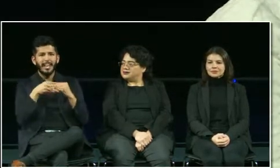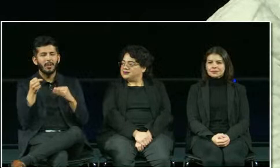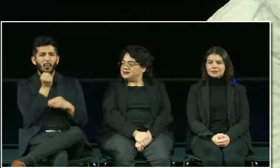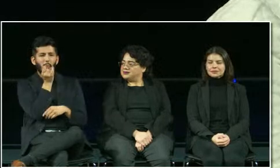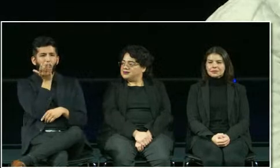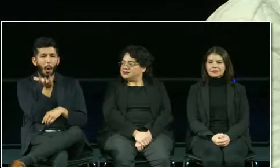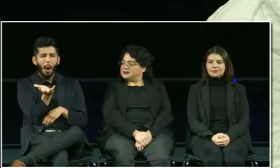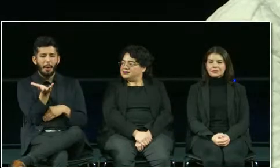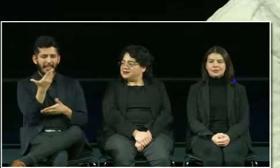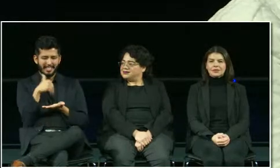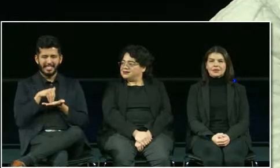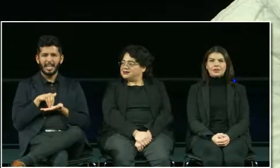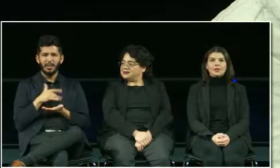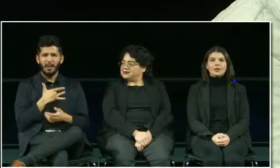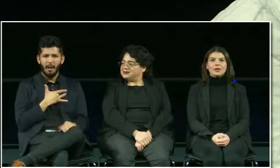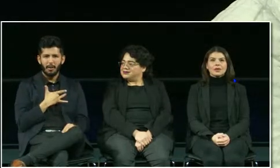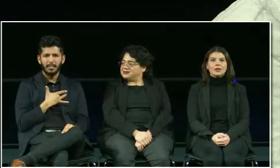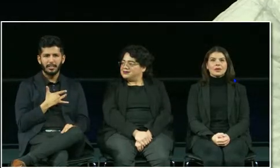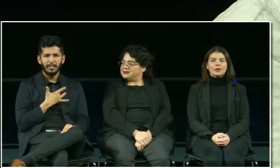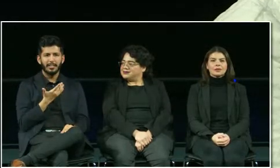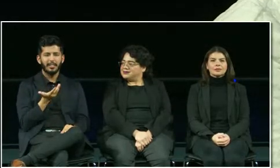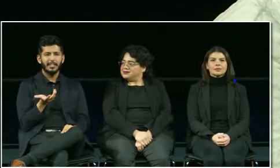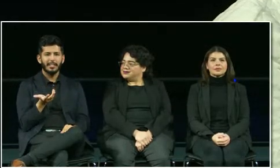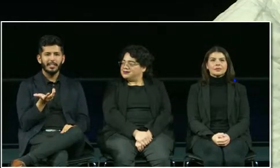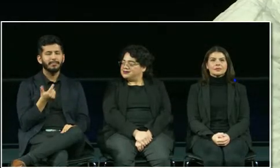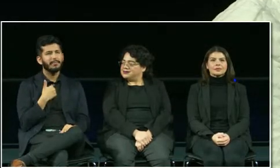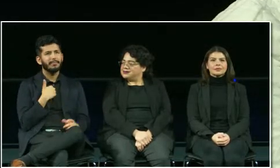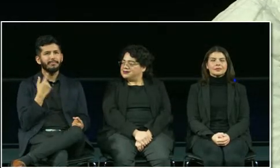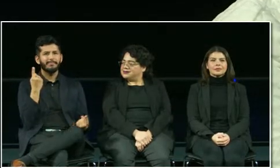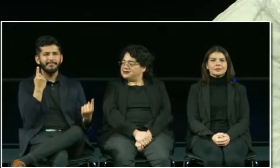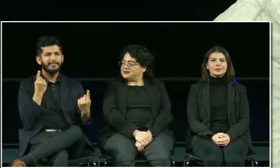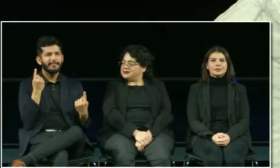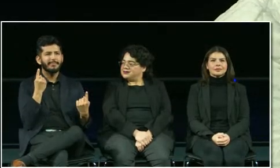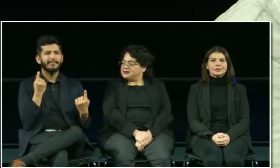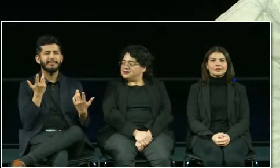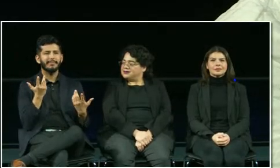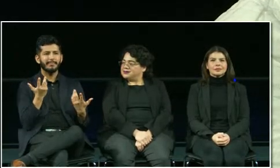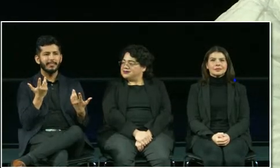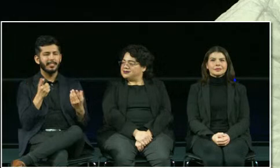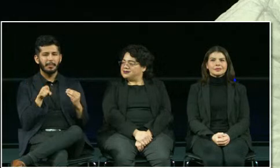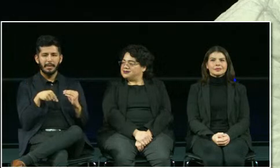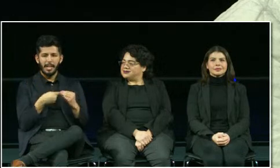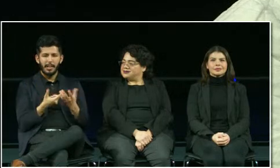at heart. And I wonder about how,